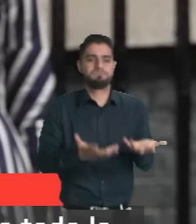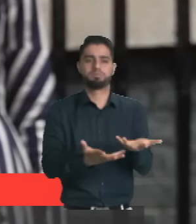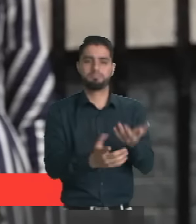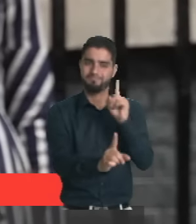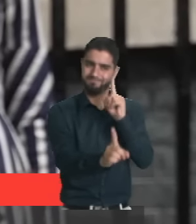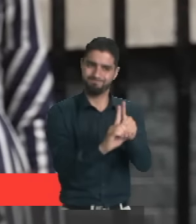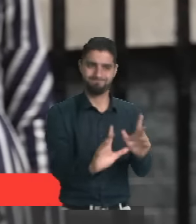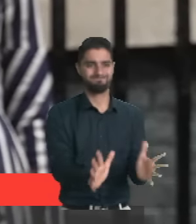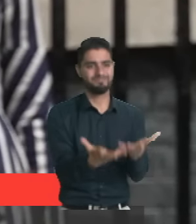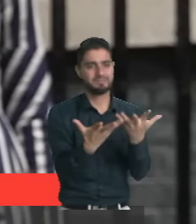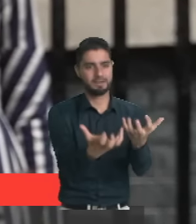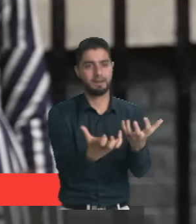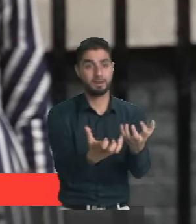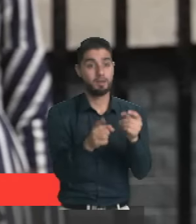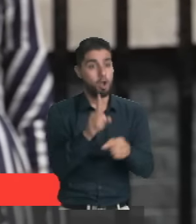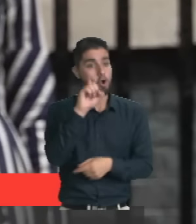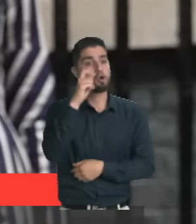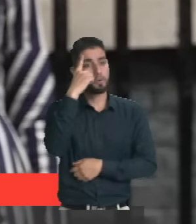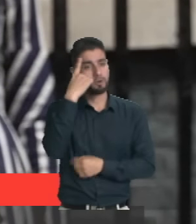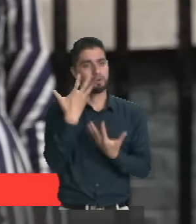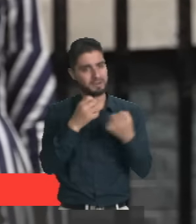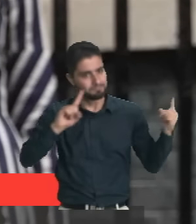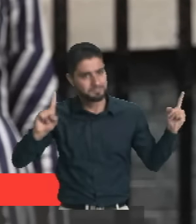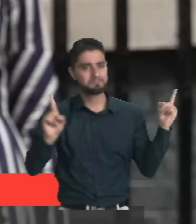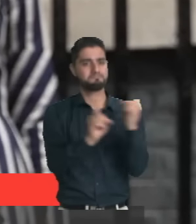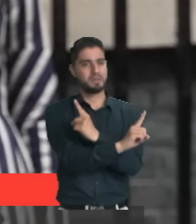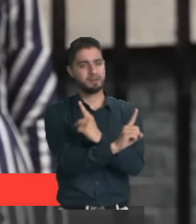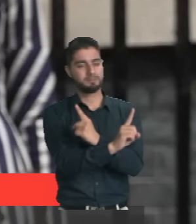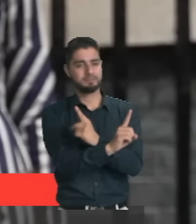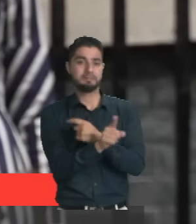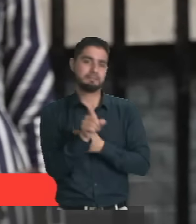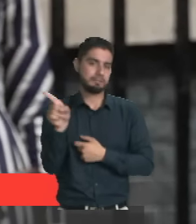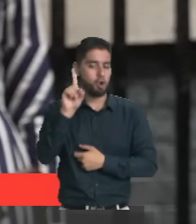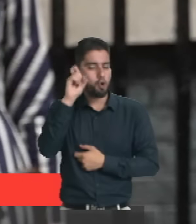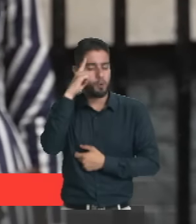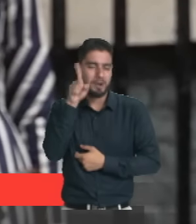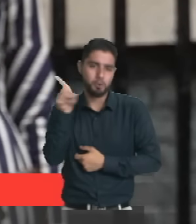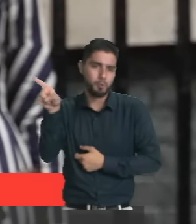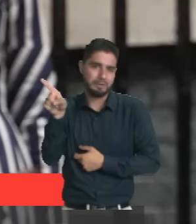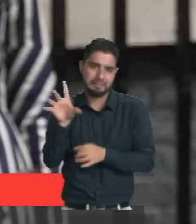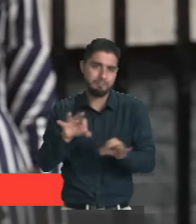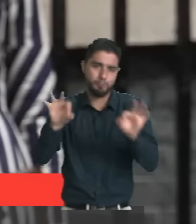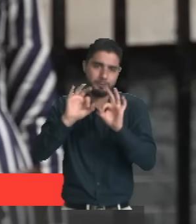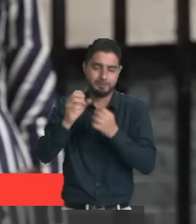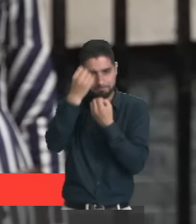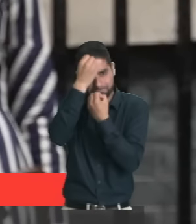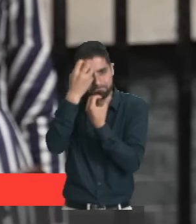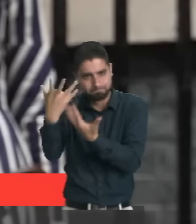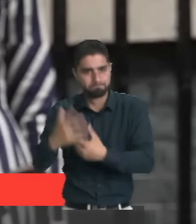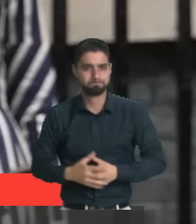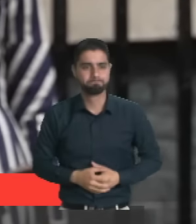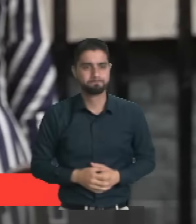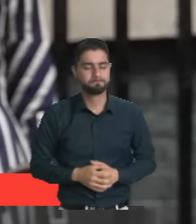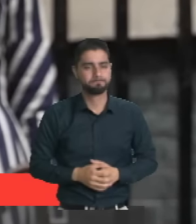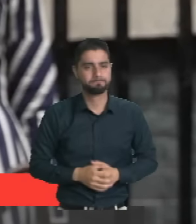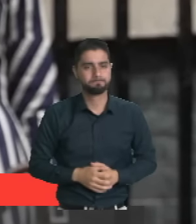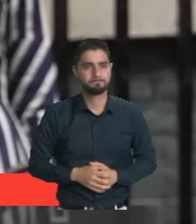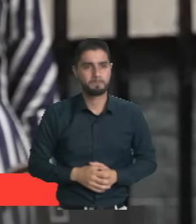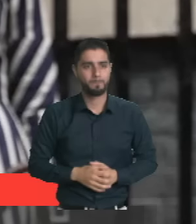signal that the government of the United Kingdom must change, and yours is the only judgment that